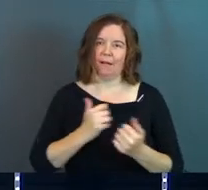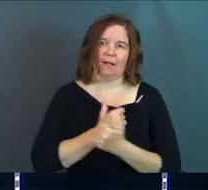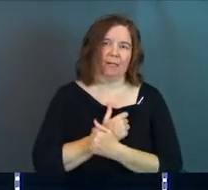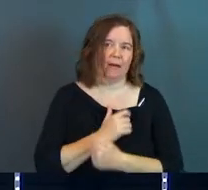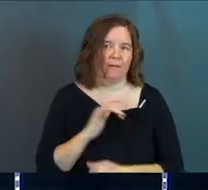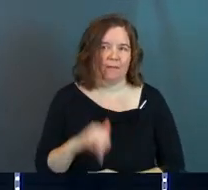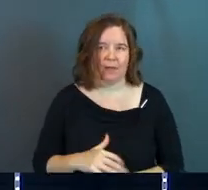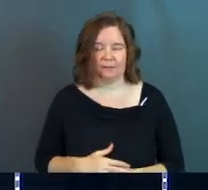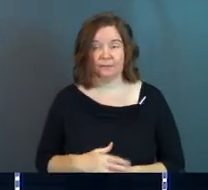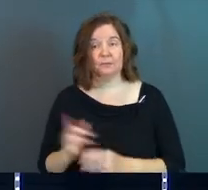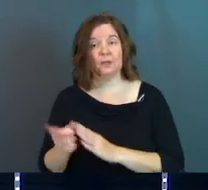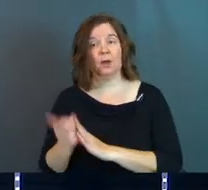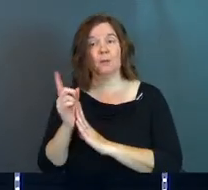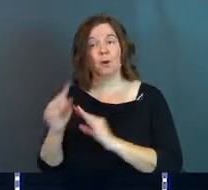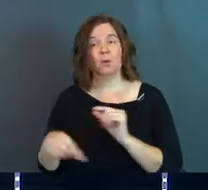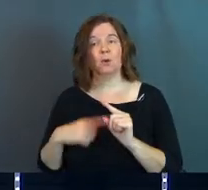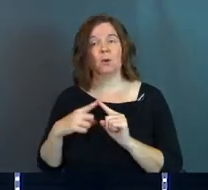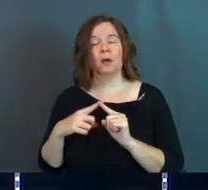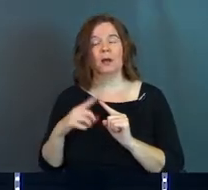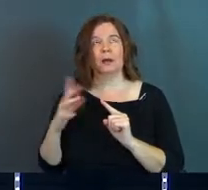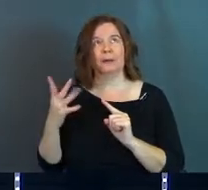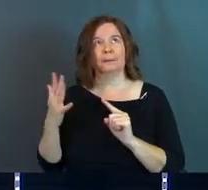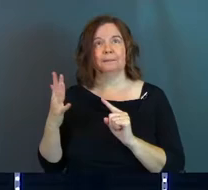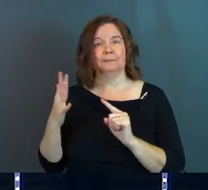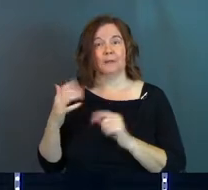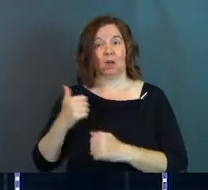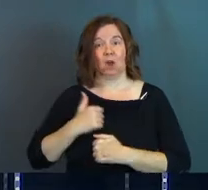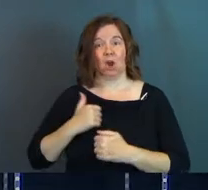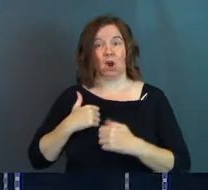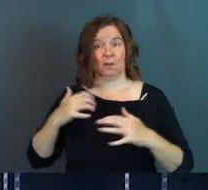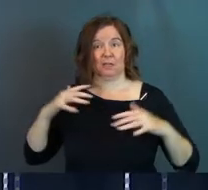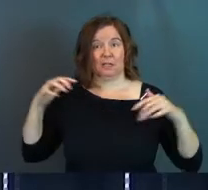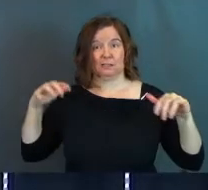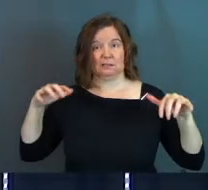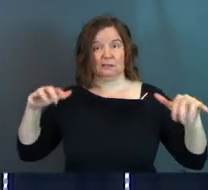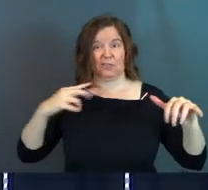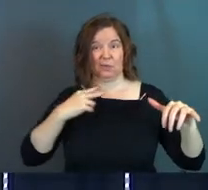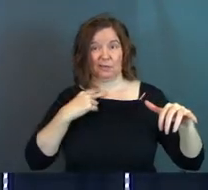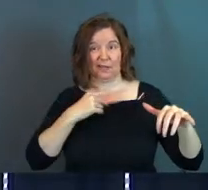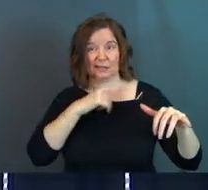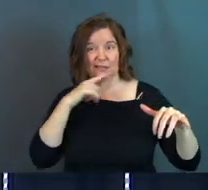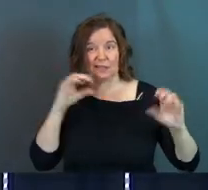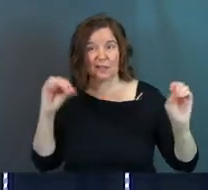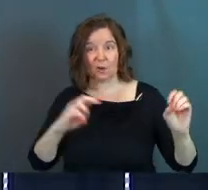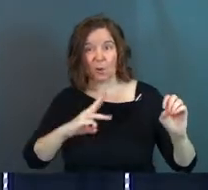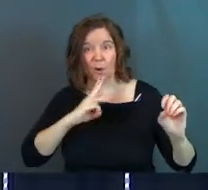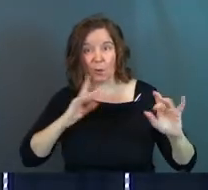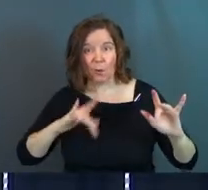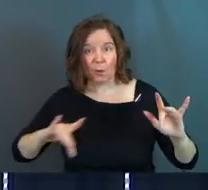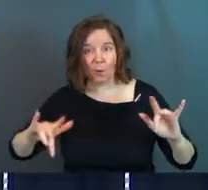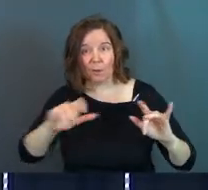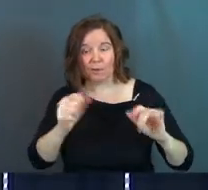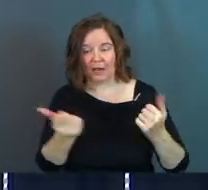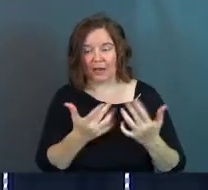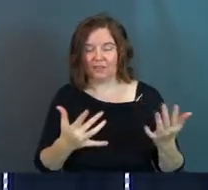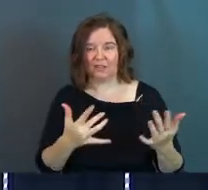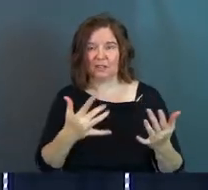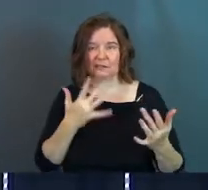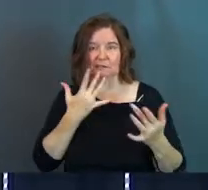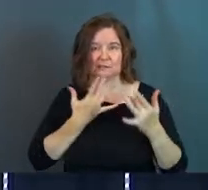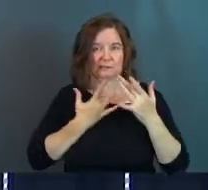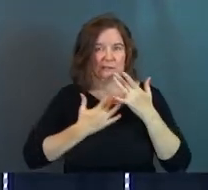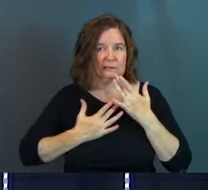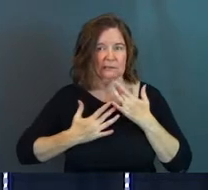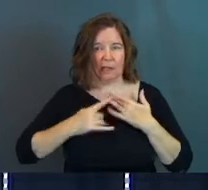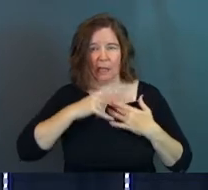that. There was a moment when an army, and they were stuck in the desert, and they had no water. And everything was desert